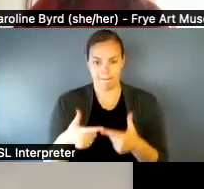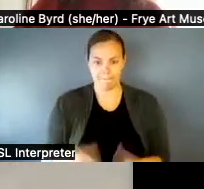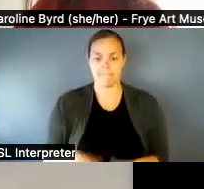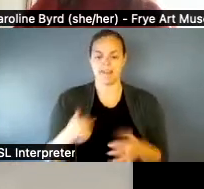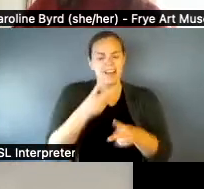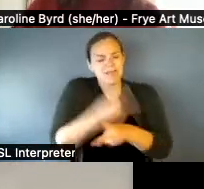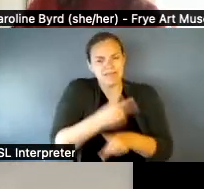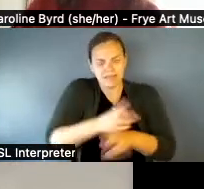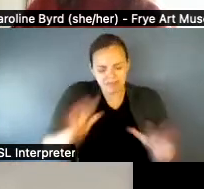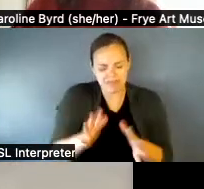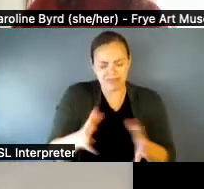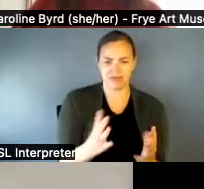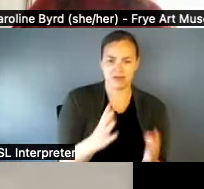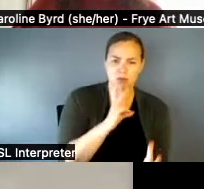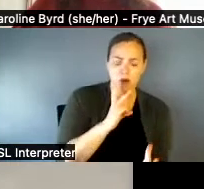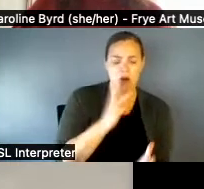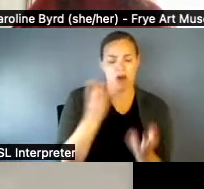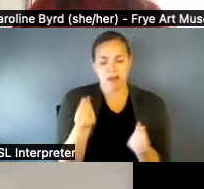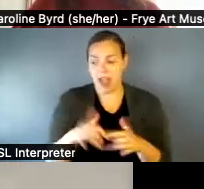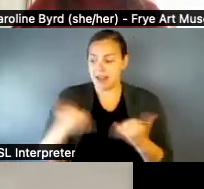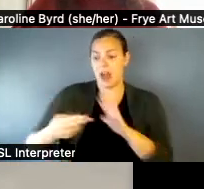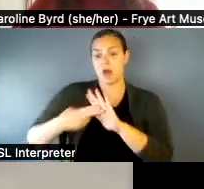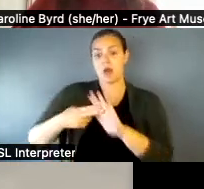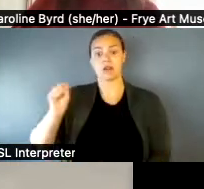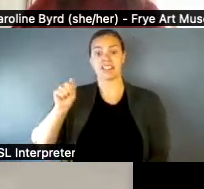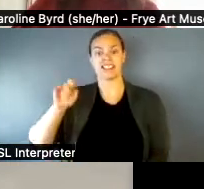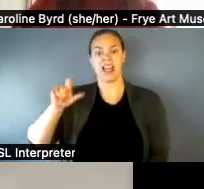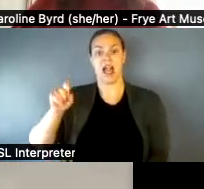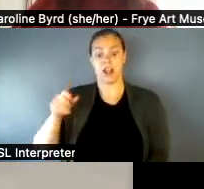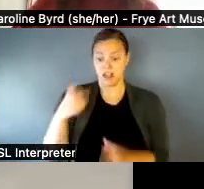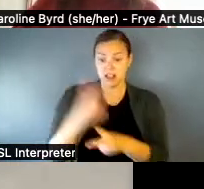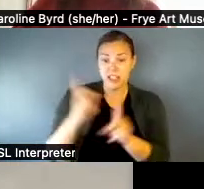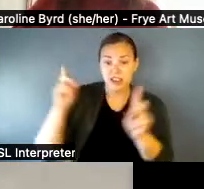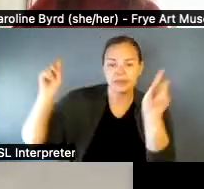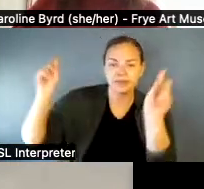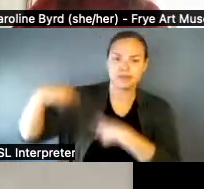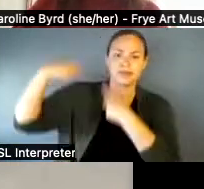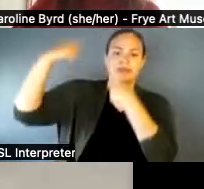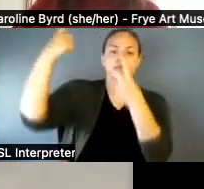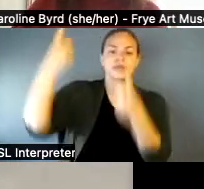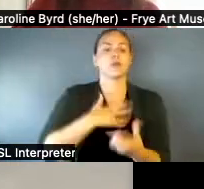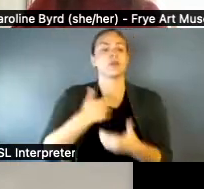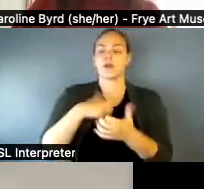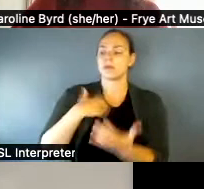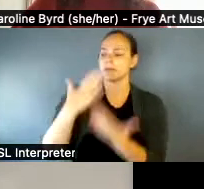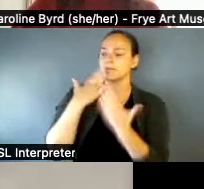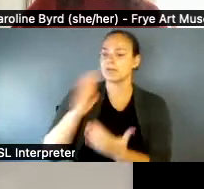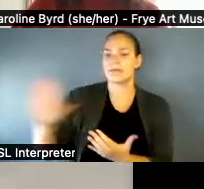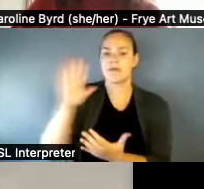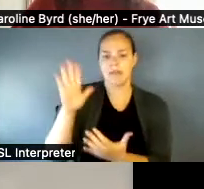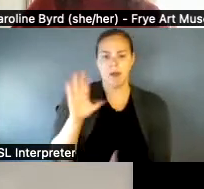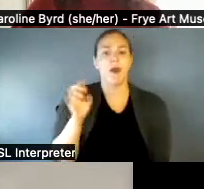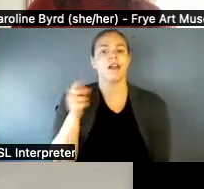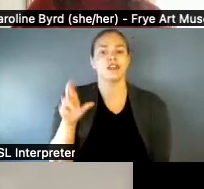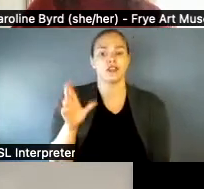call Seattle since time immemorial. So please join me in extending gratitude to their elders past and present,